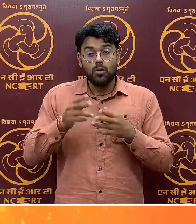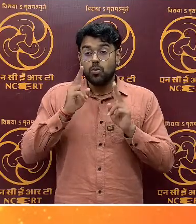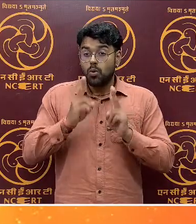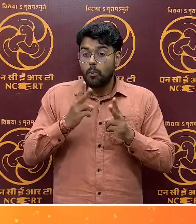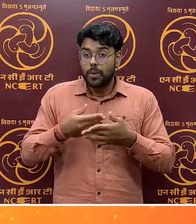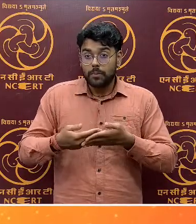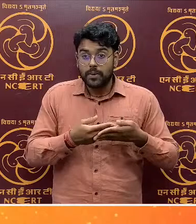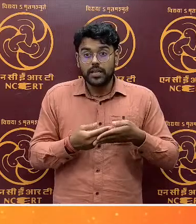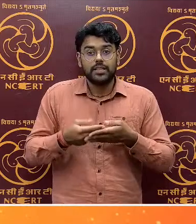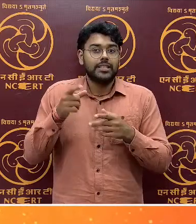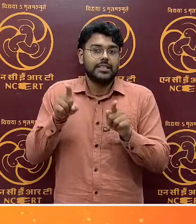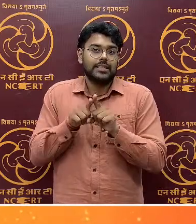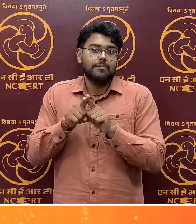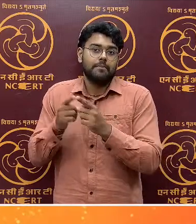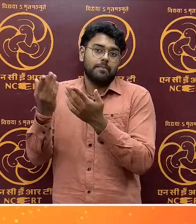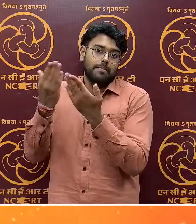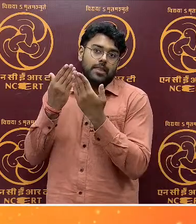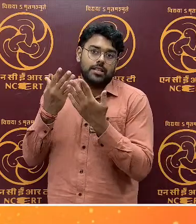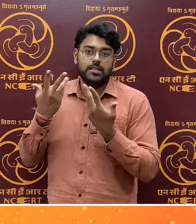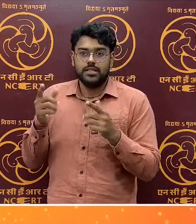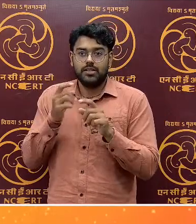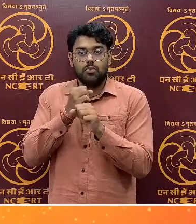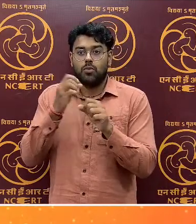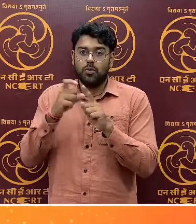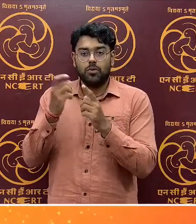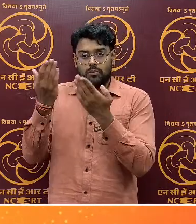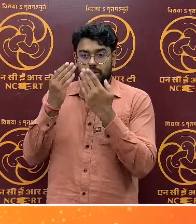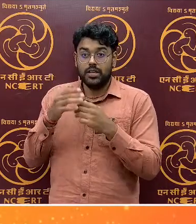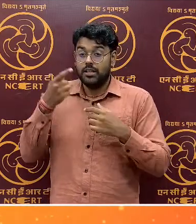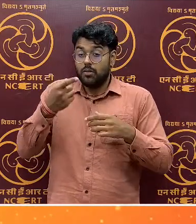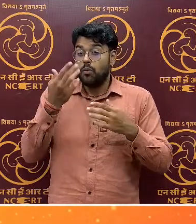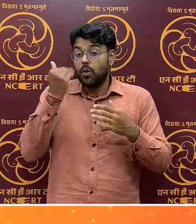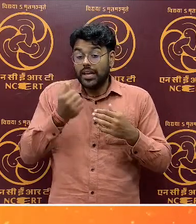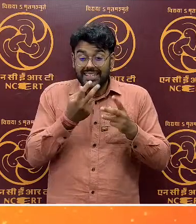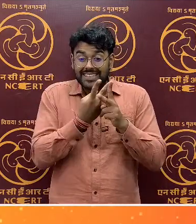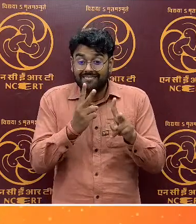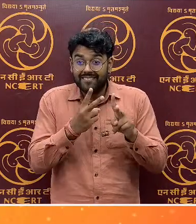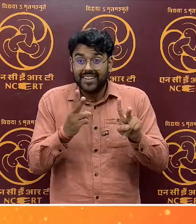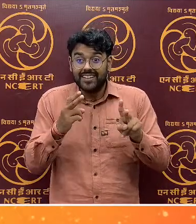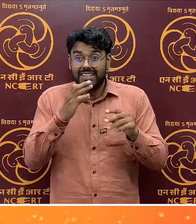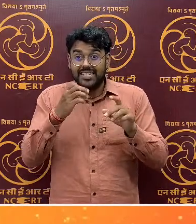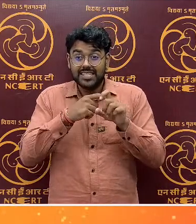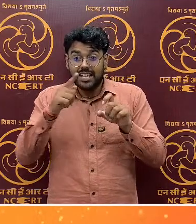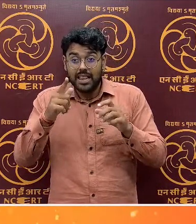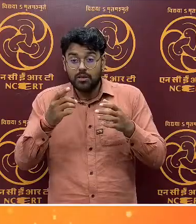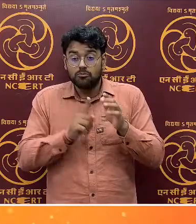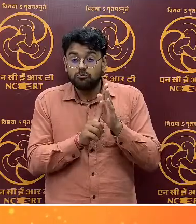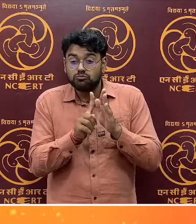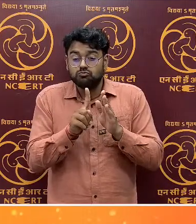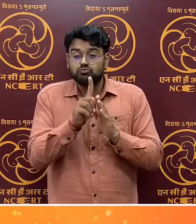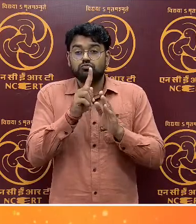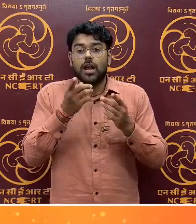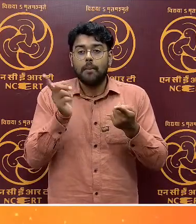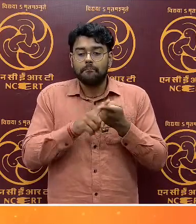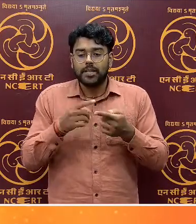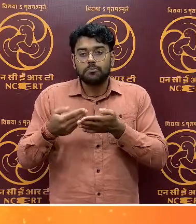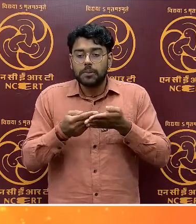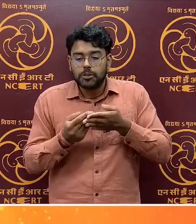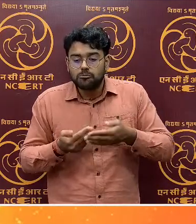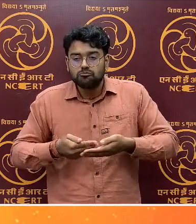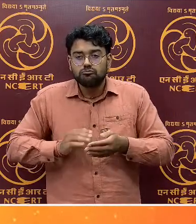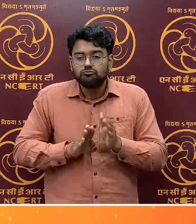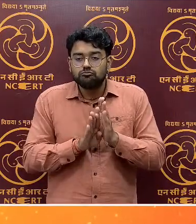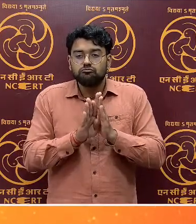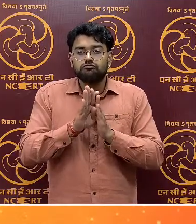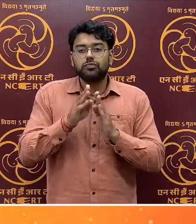is a blessing in itself. Yes, indeed, because at every time the cell is dividing, the cell is growing. Yes, so